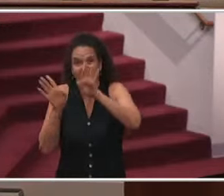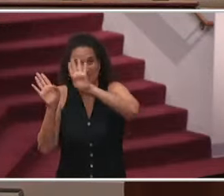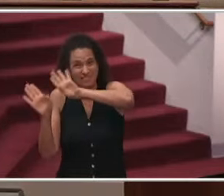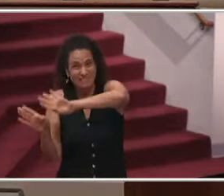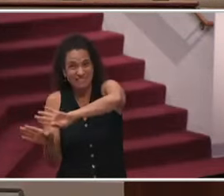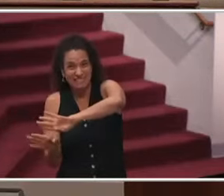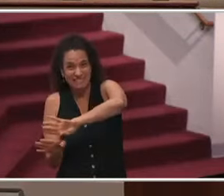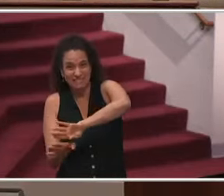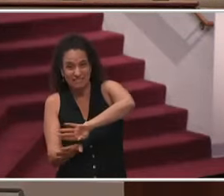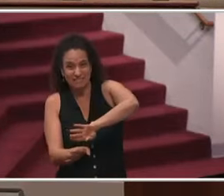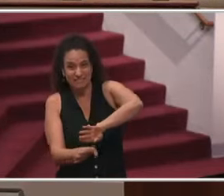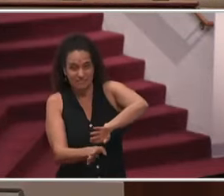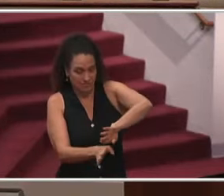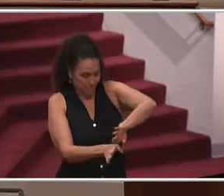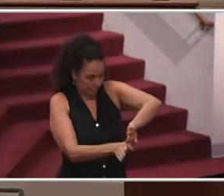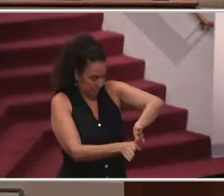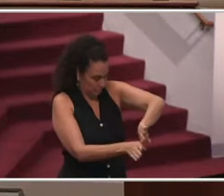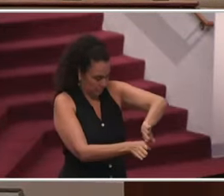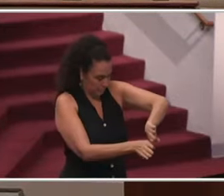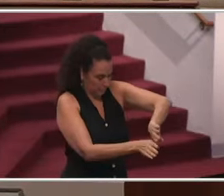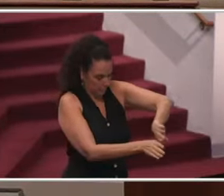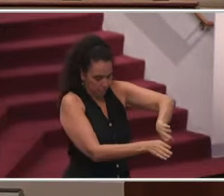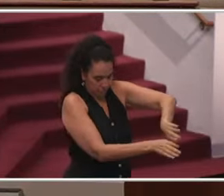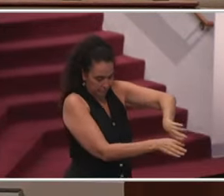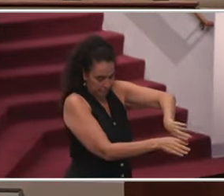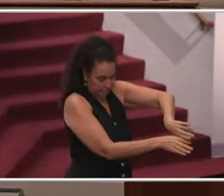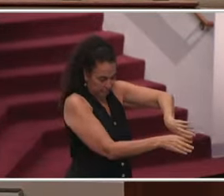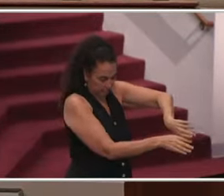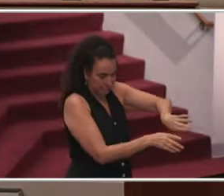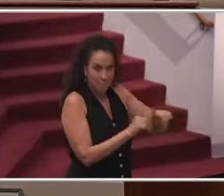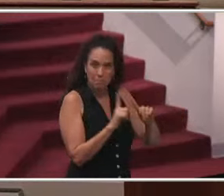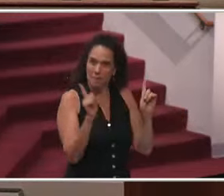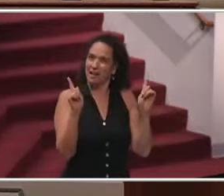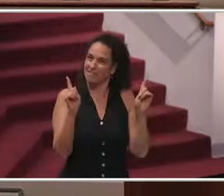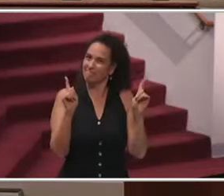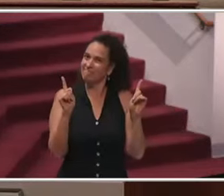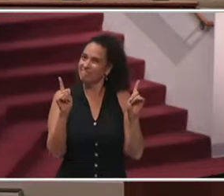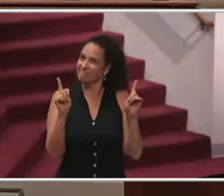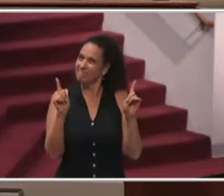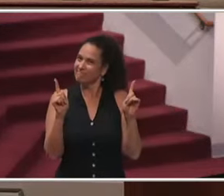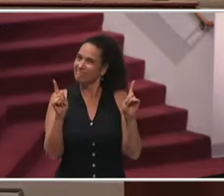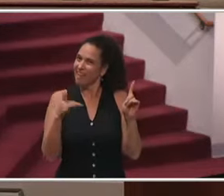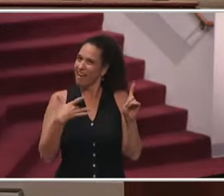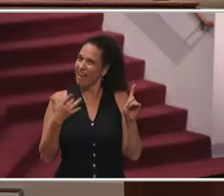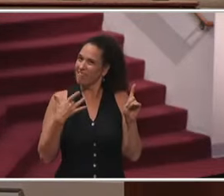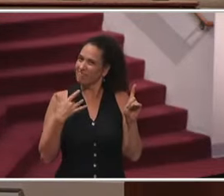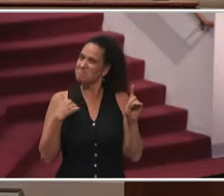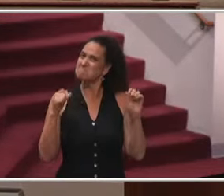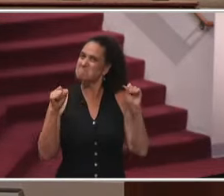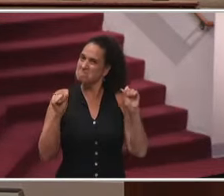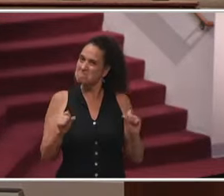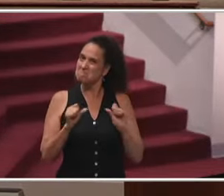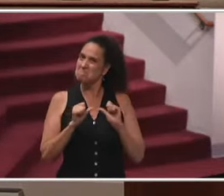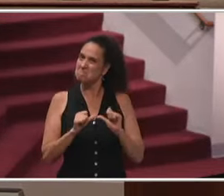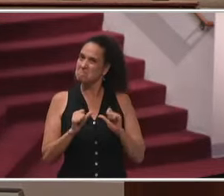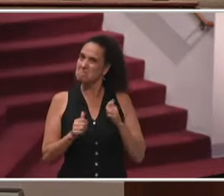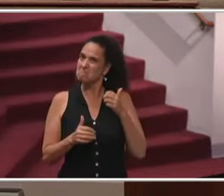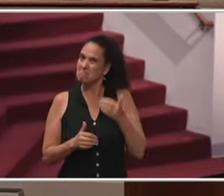every hand, I feel like